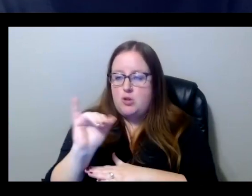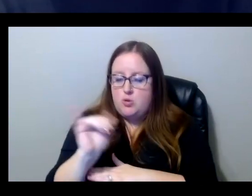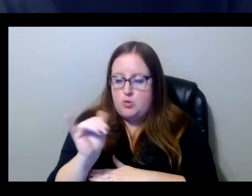these were, again, everyday people who survived in different circumstances.